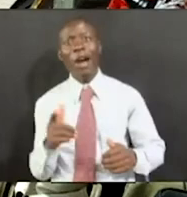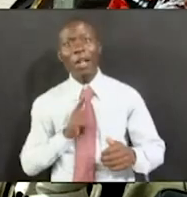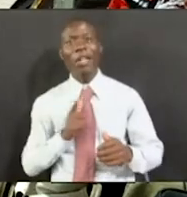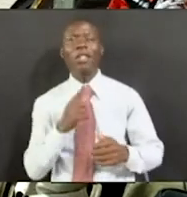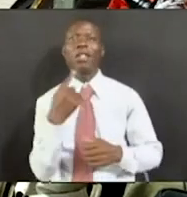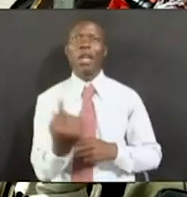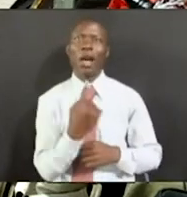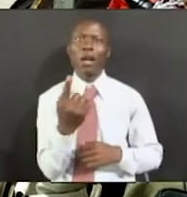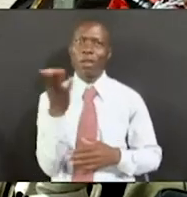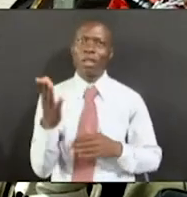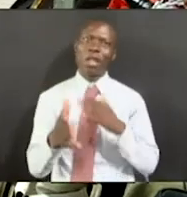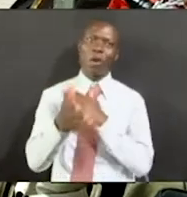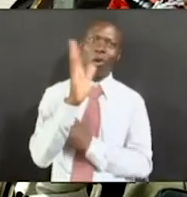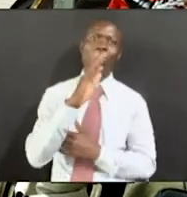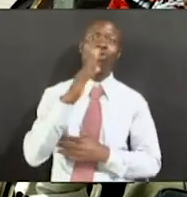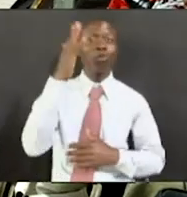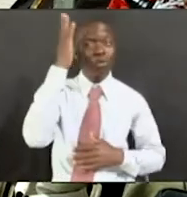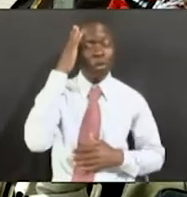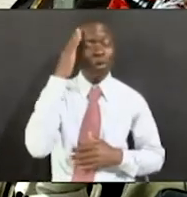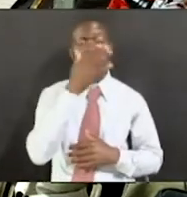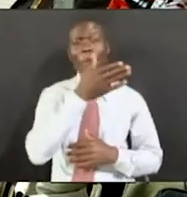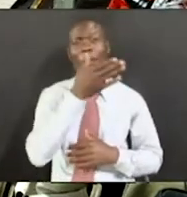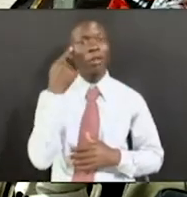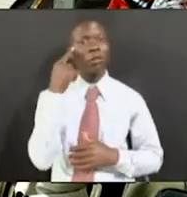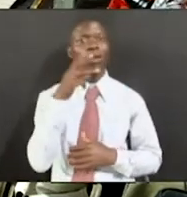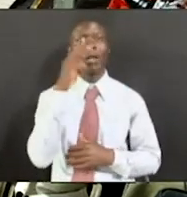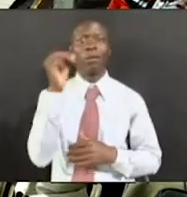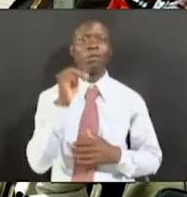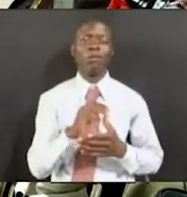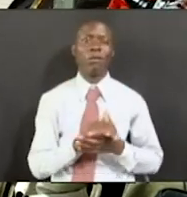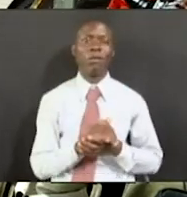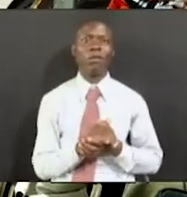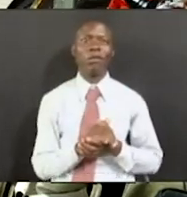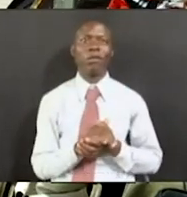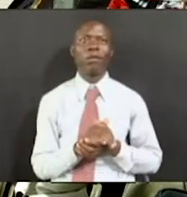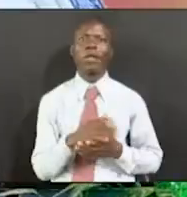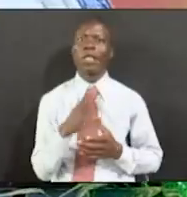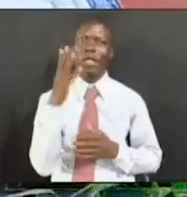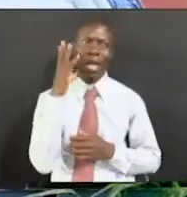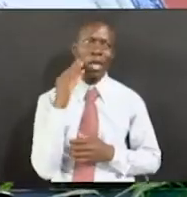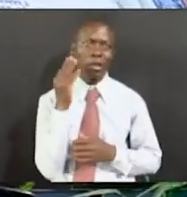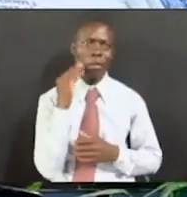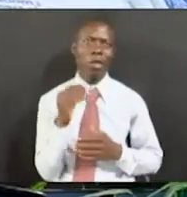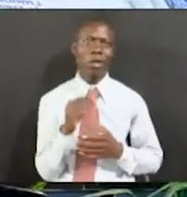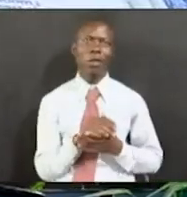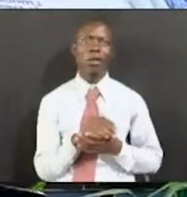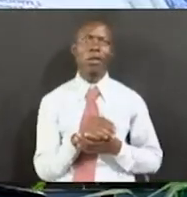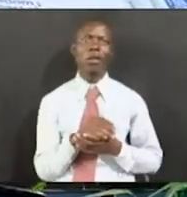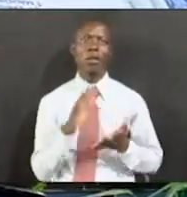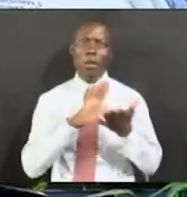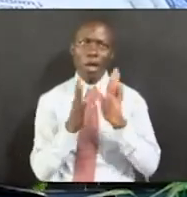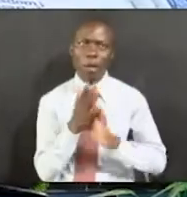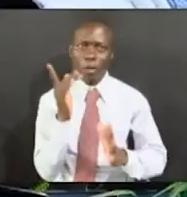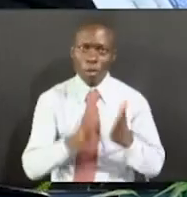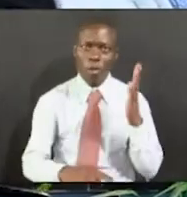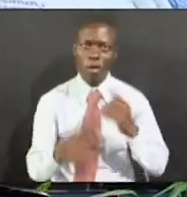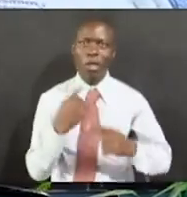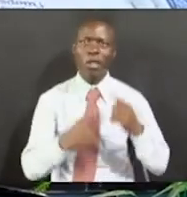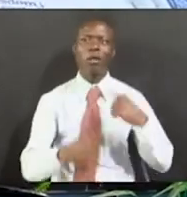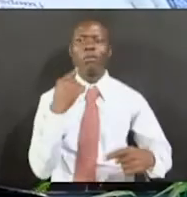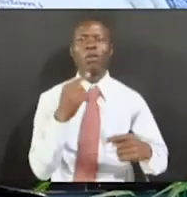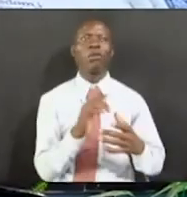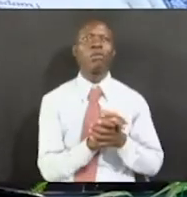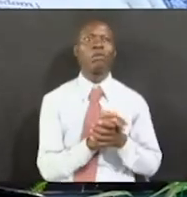There's a God who knows best for them. He's an expert. Hey, in turning what? Champions.